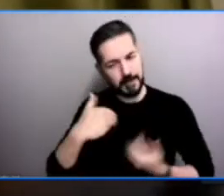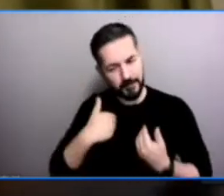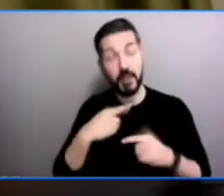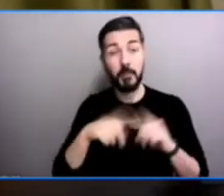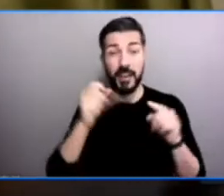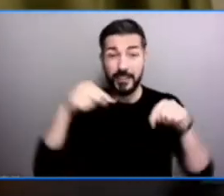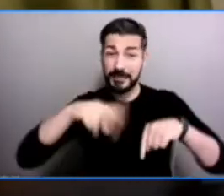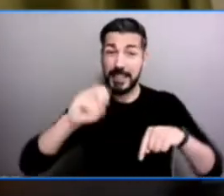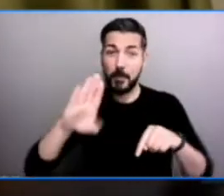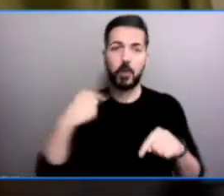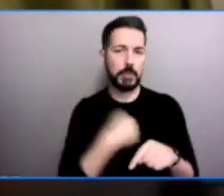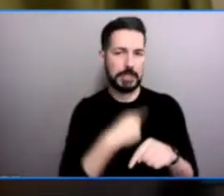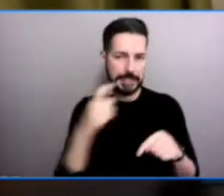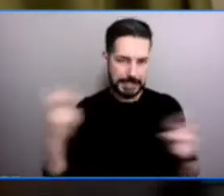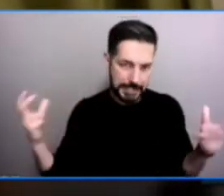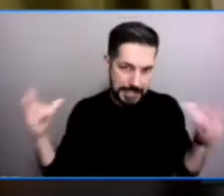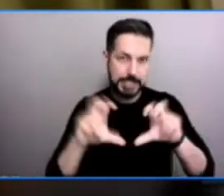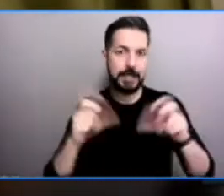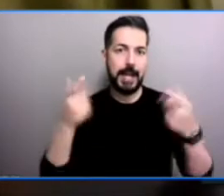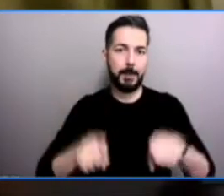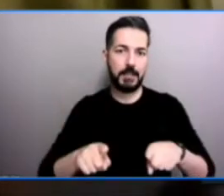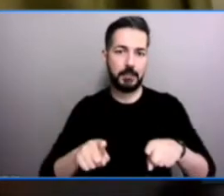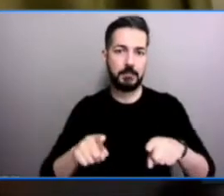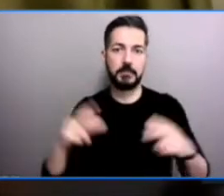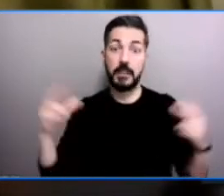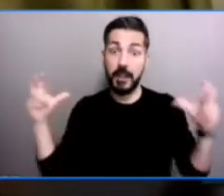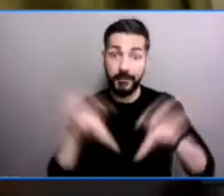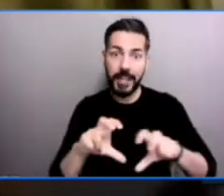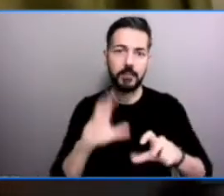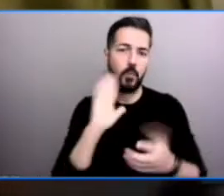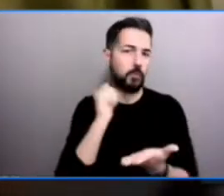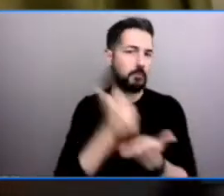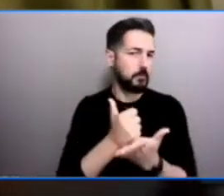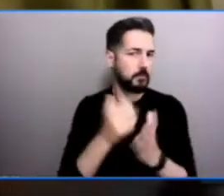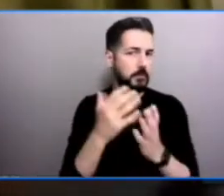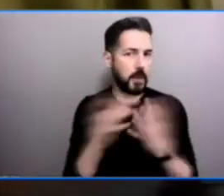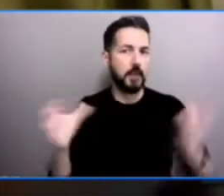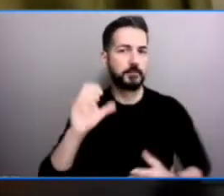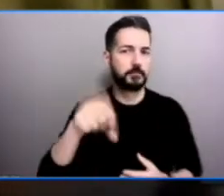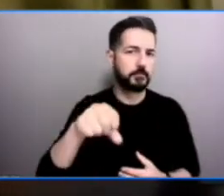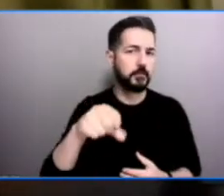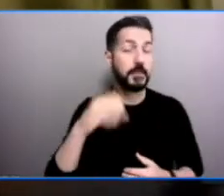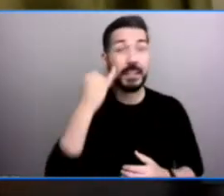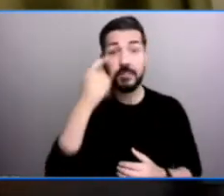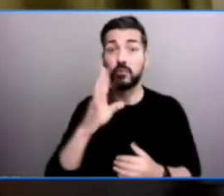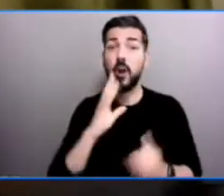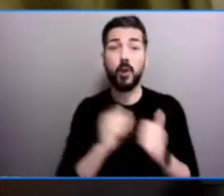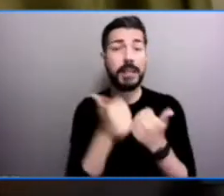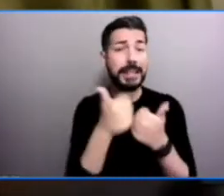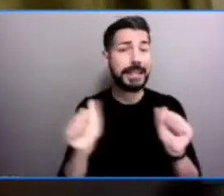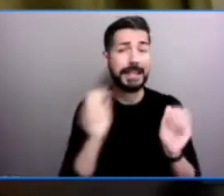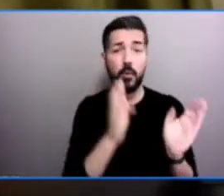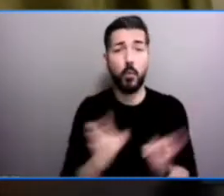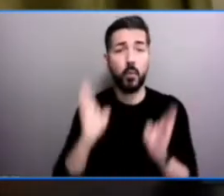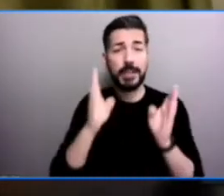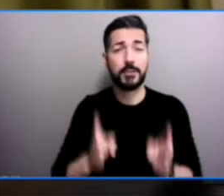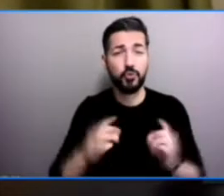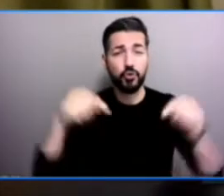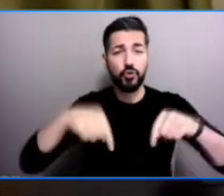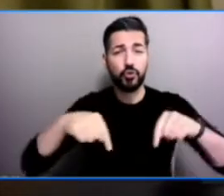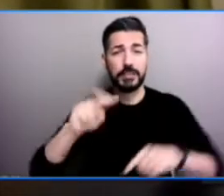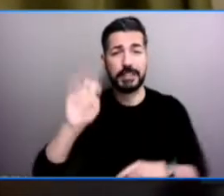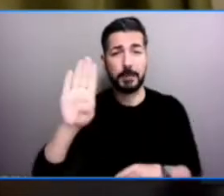letting people know that it was going to be on the ballot. I felt like that was a big thing. It's just people needed to know that they were going